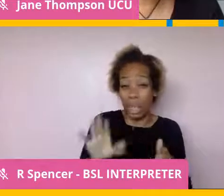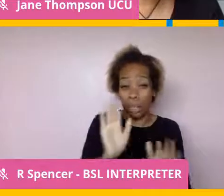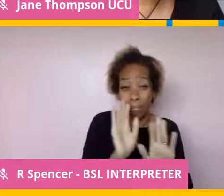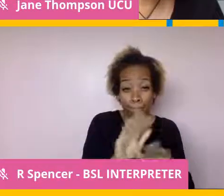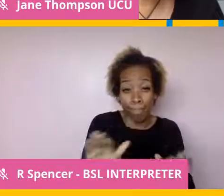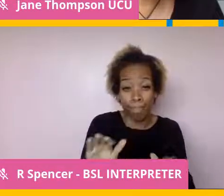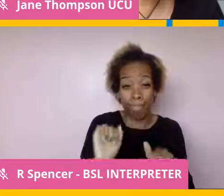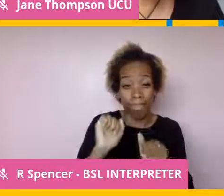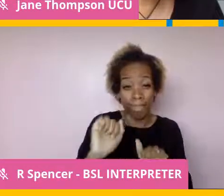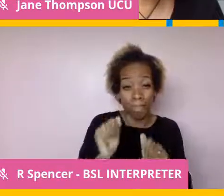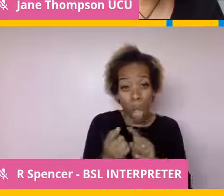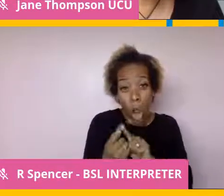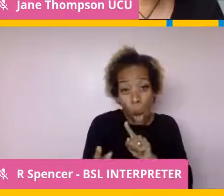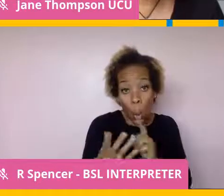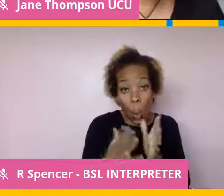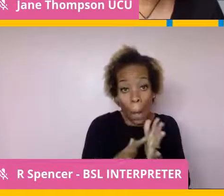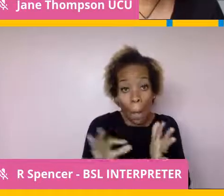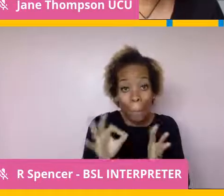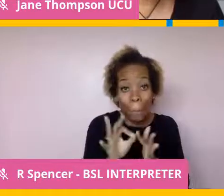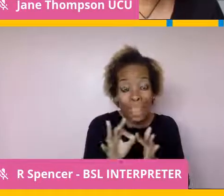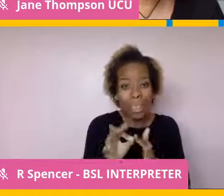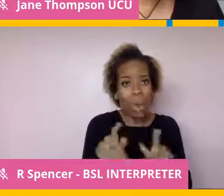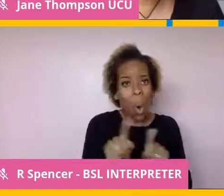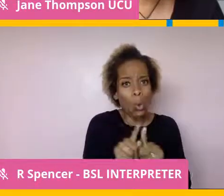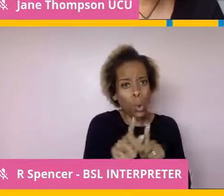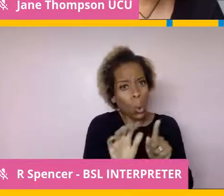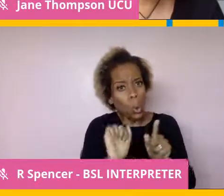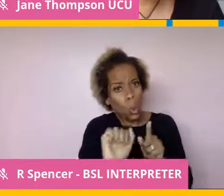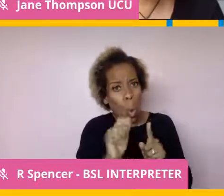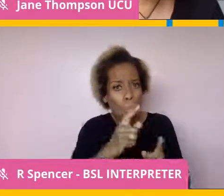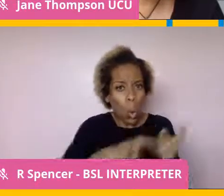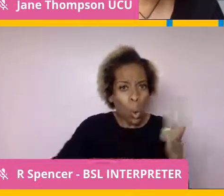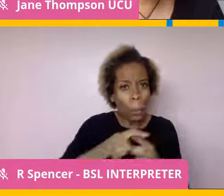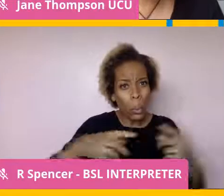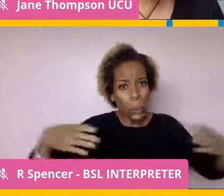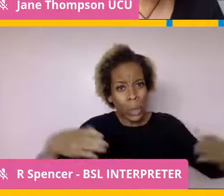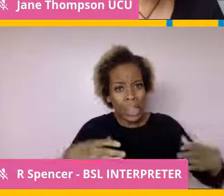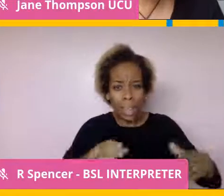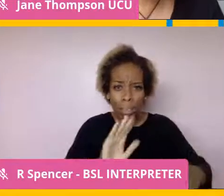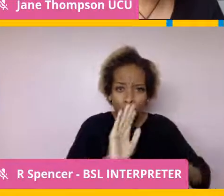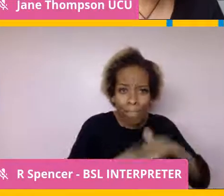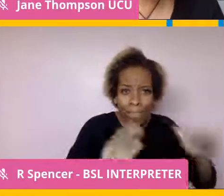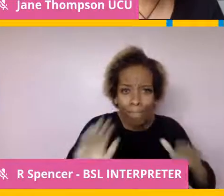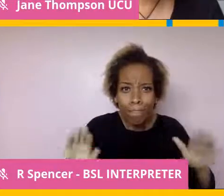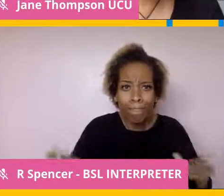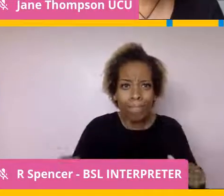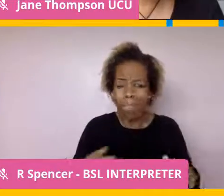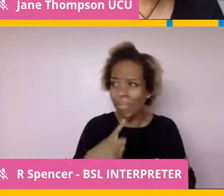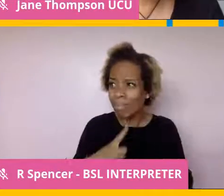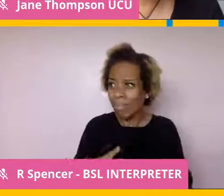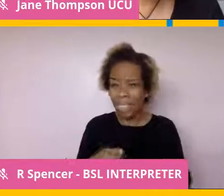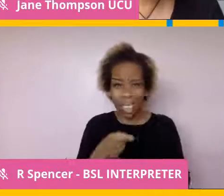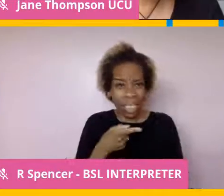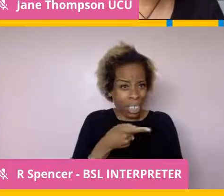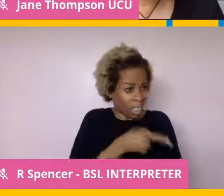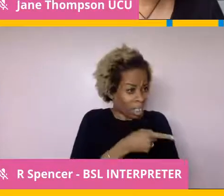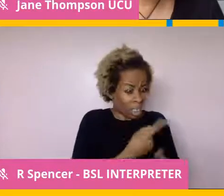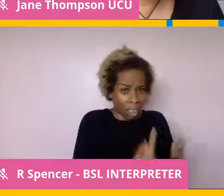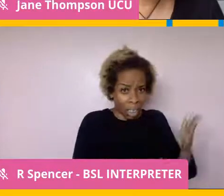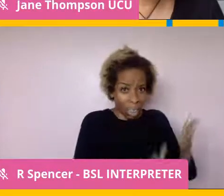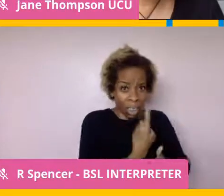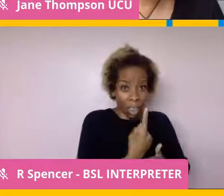your wider political activist community in your area, making the point that this is going to affect a whole